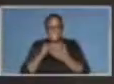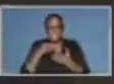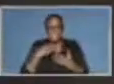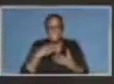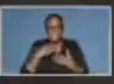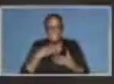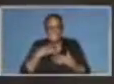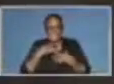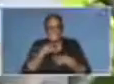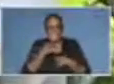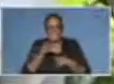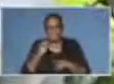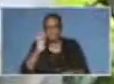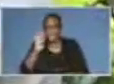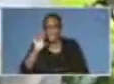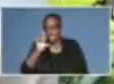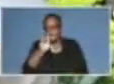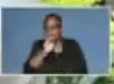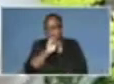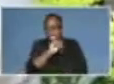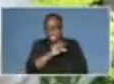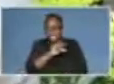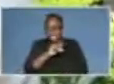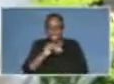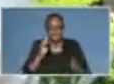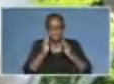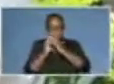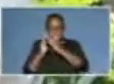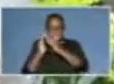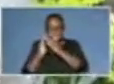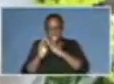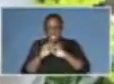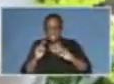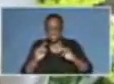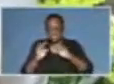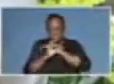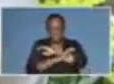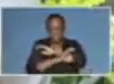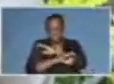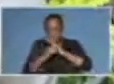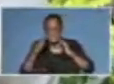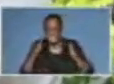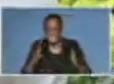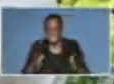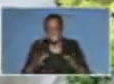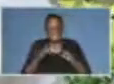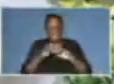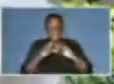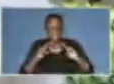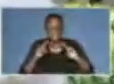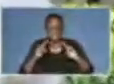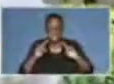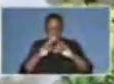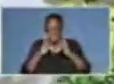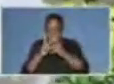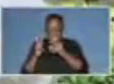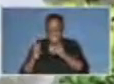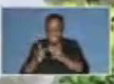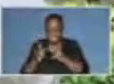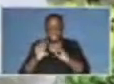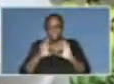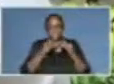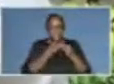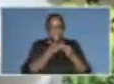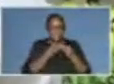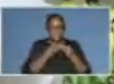vlogging and meeting so many different foreigners from different countries that have become kind of like a family away from home